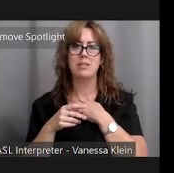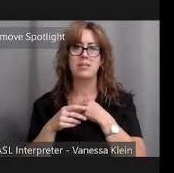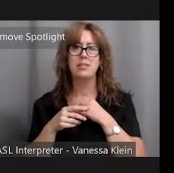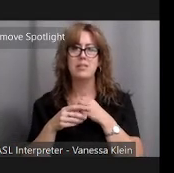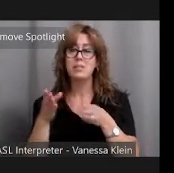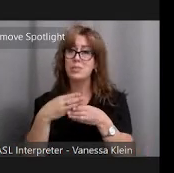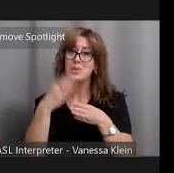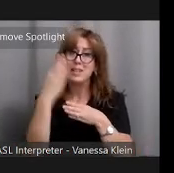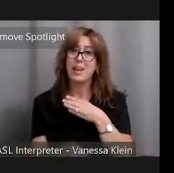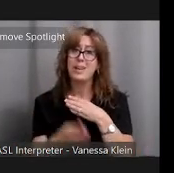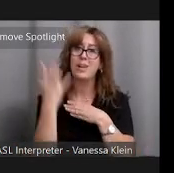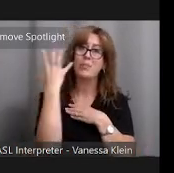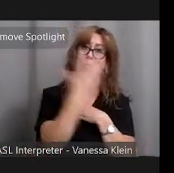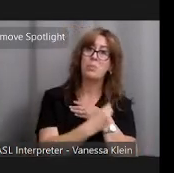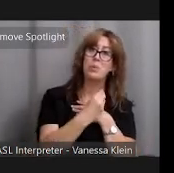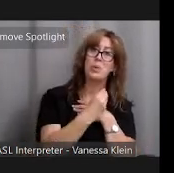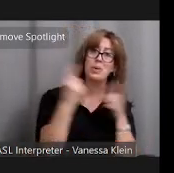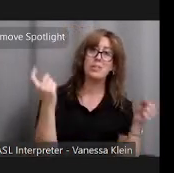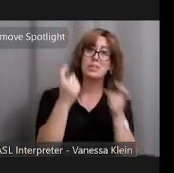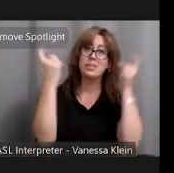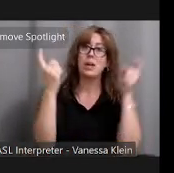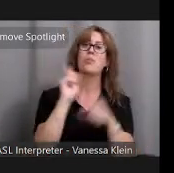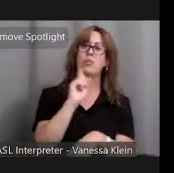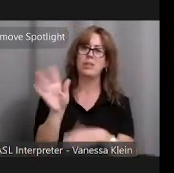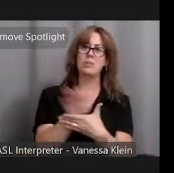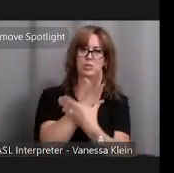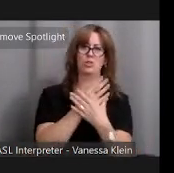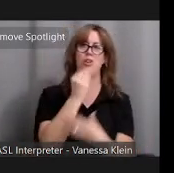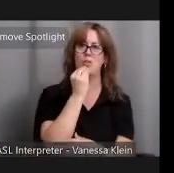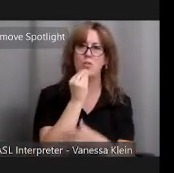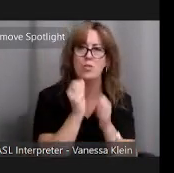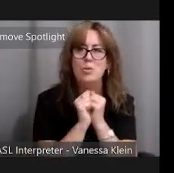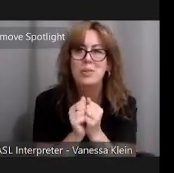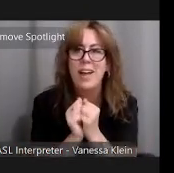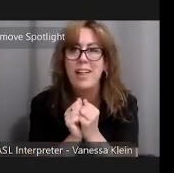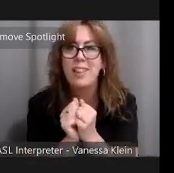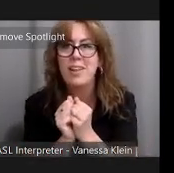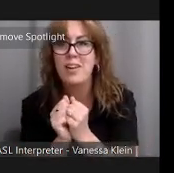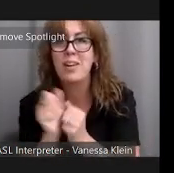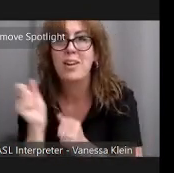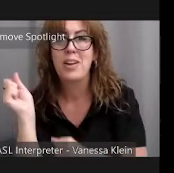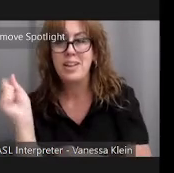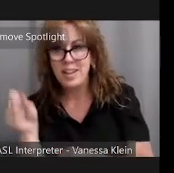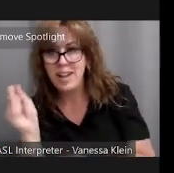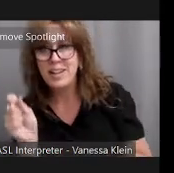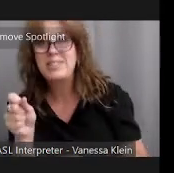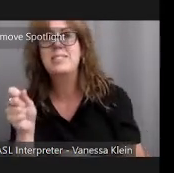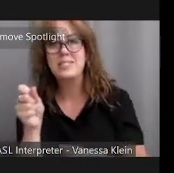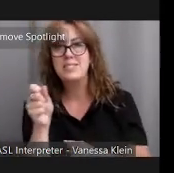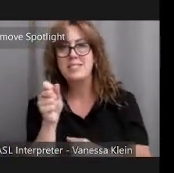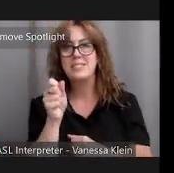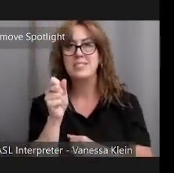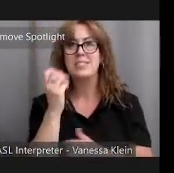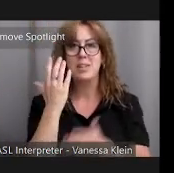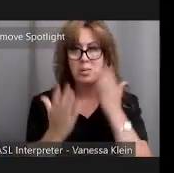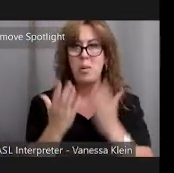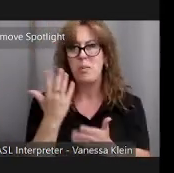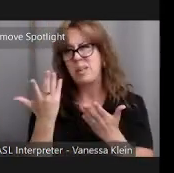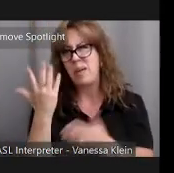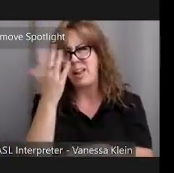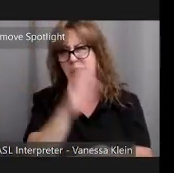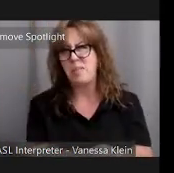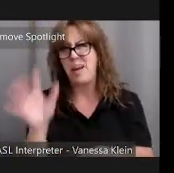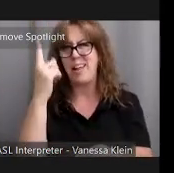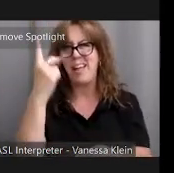beautiful ceremony is about sharing food together. And you're right, it takes a good half a day, but I don't think anyone regrets it.